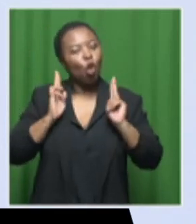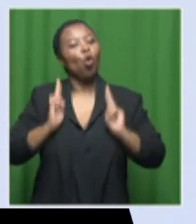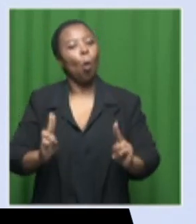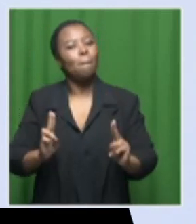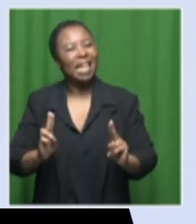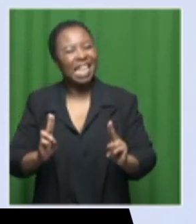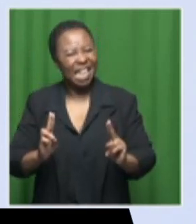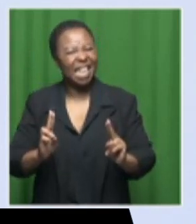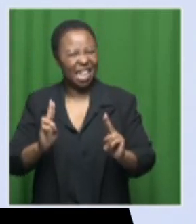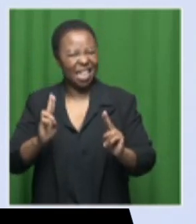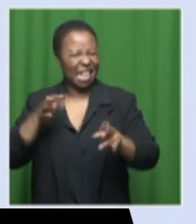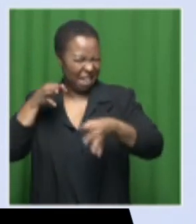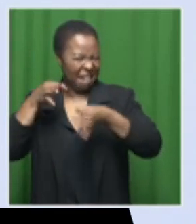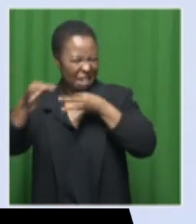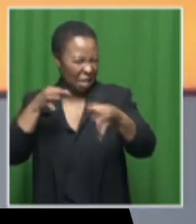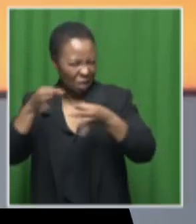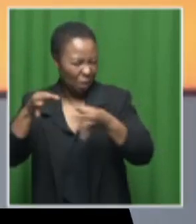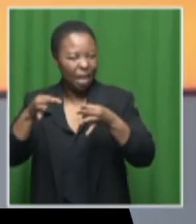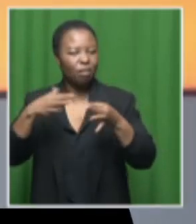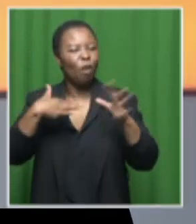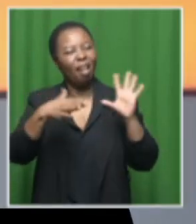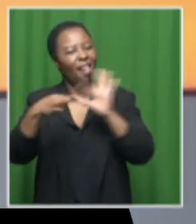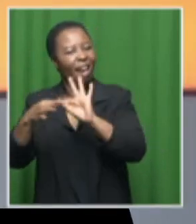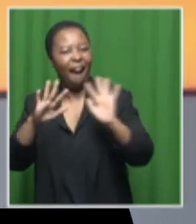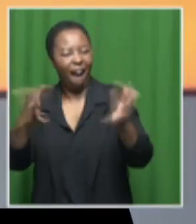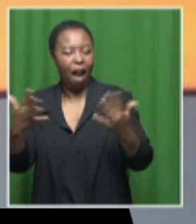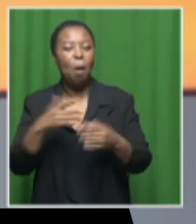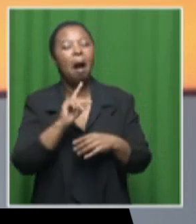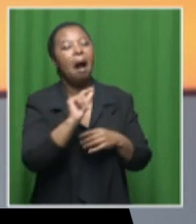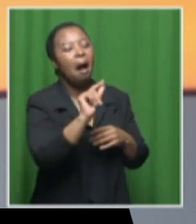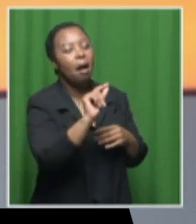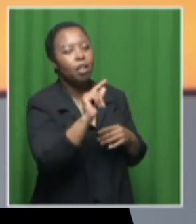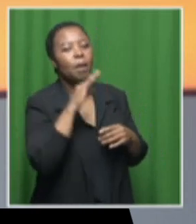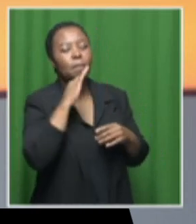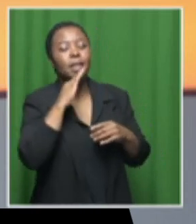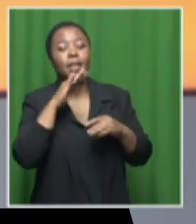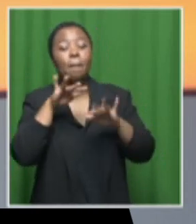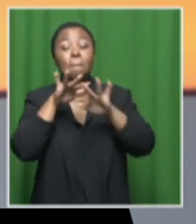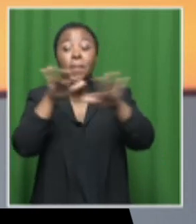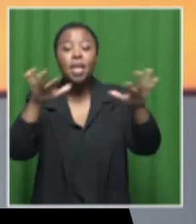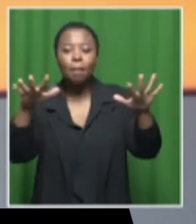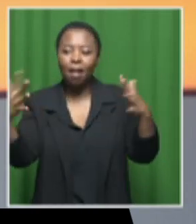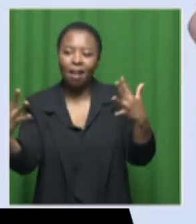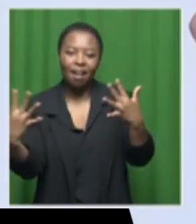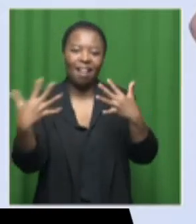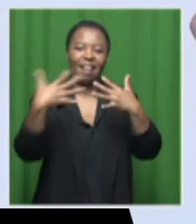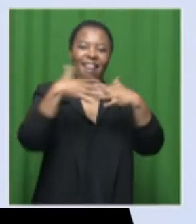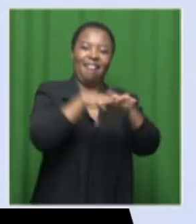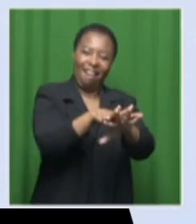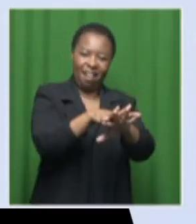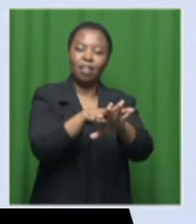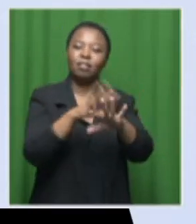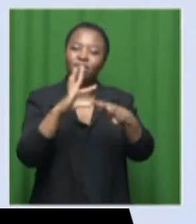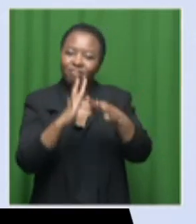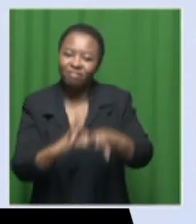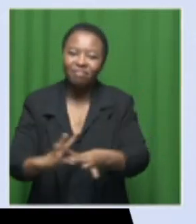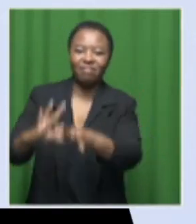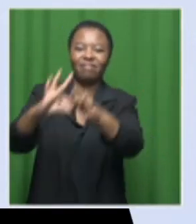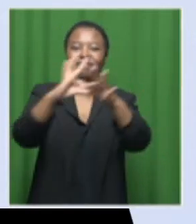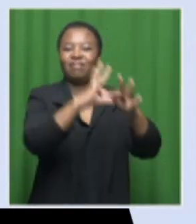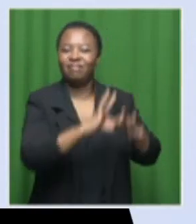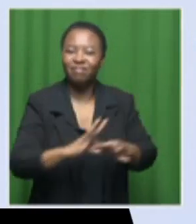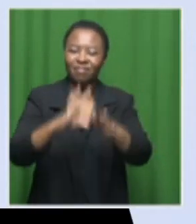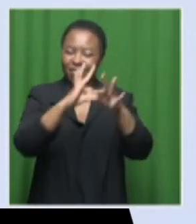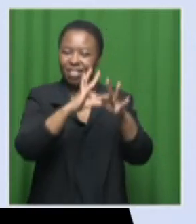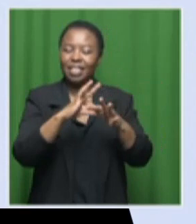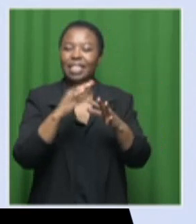And Right. So it's basically an item that binds all humanity. It binds all humanity. Got to learn about